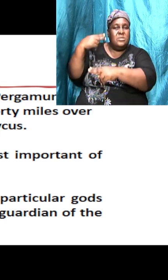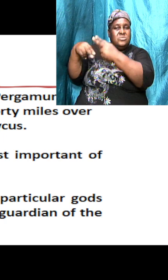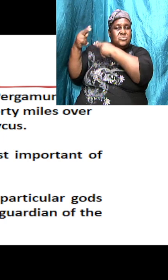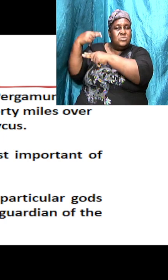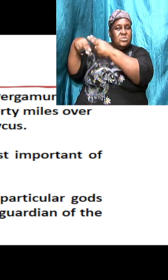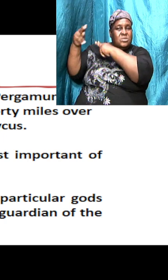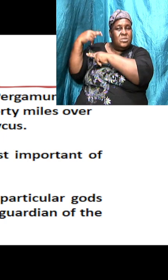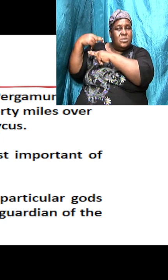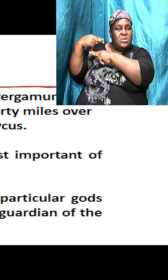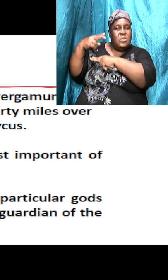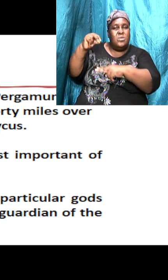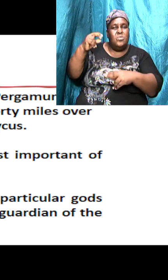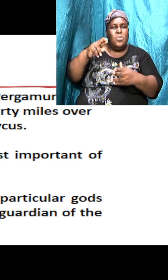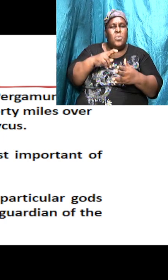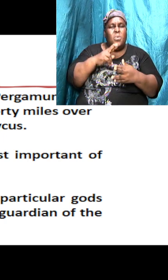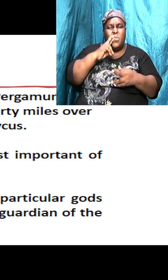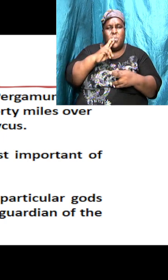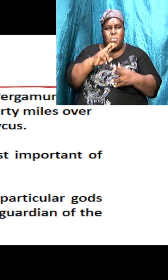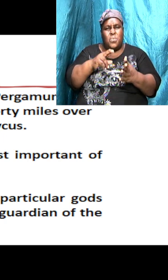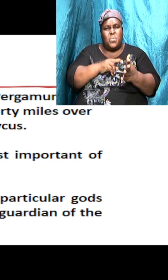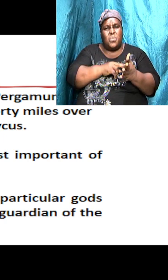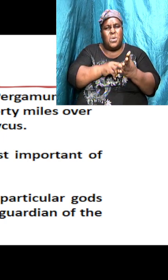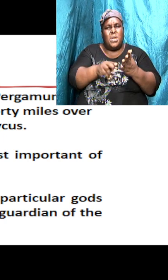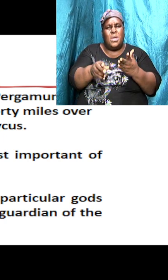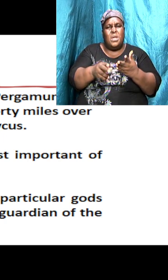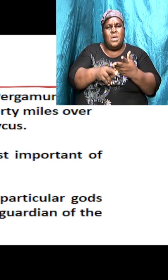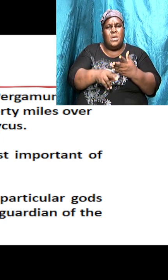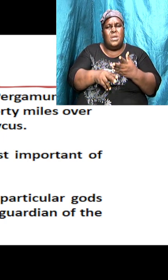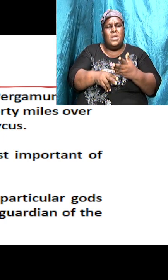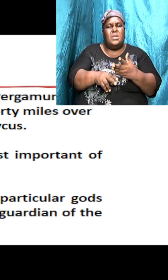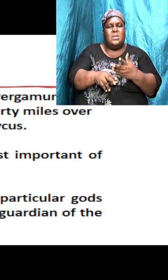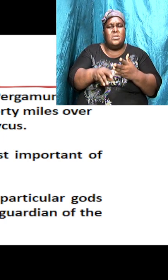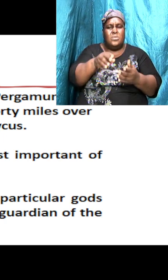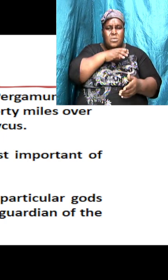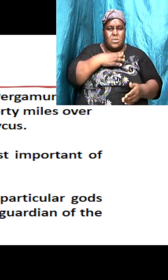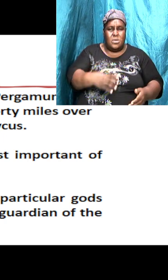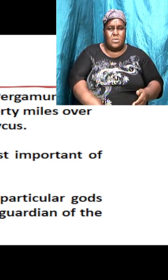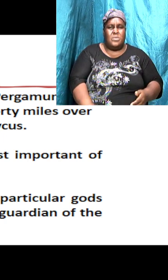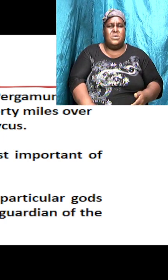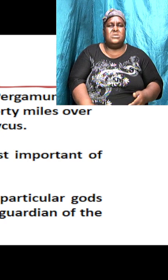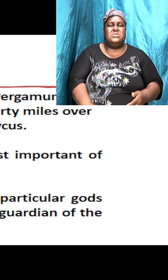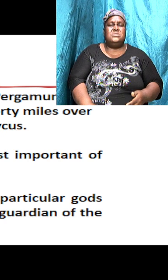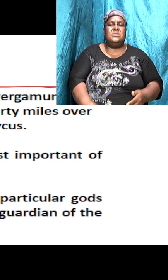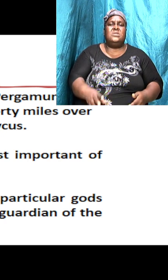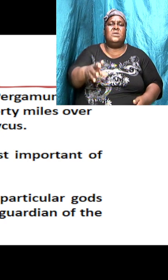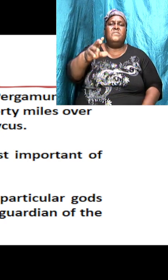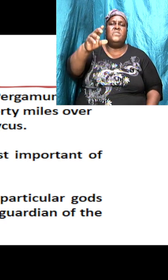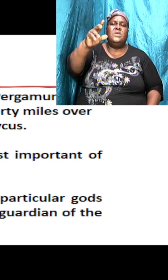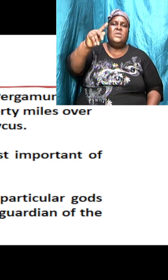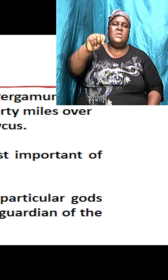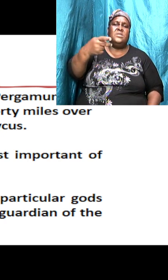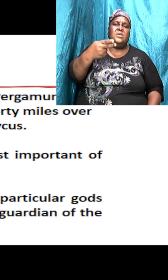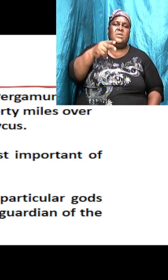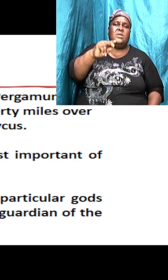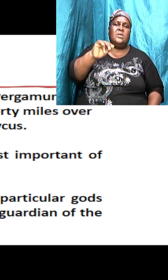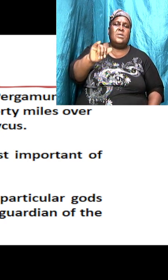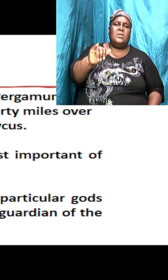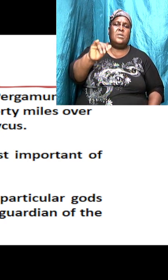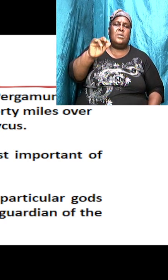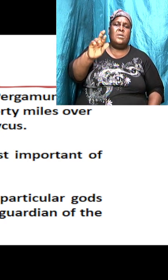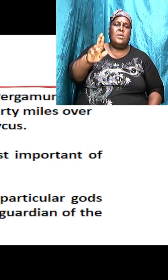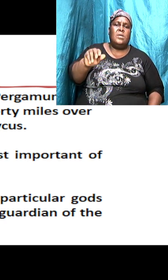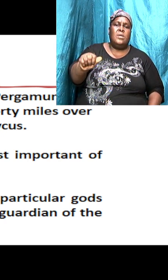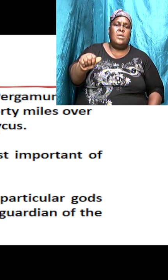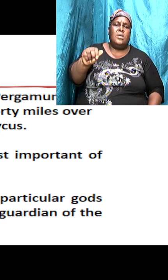is no record that the Christians of Thyatira suffered anything significant in comparison to what happened over there